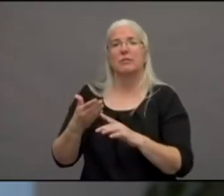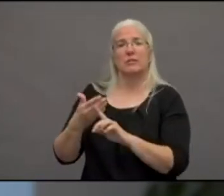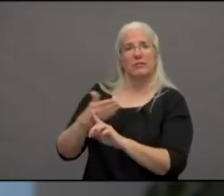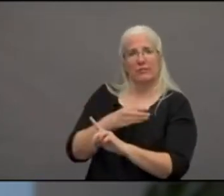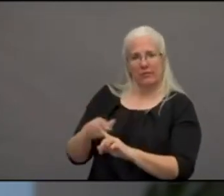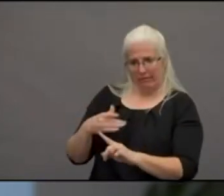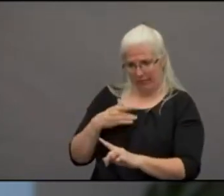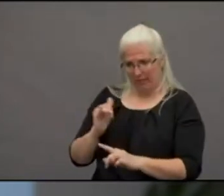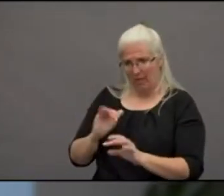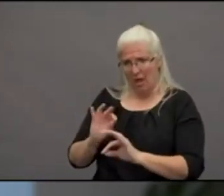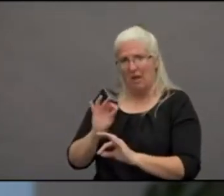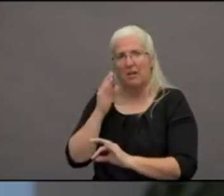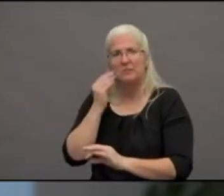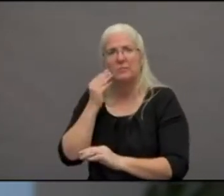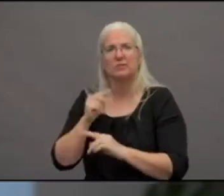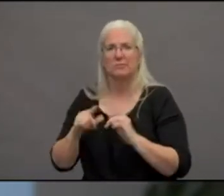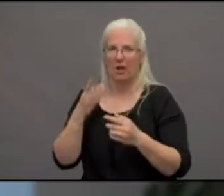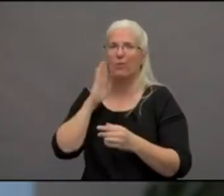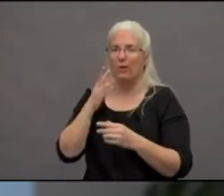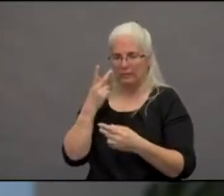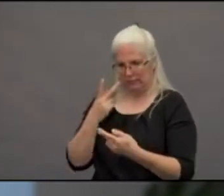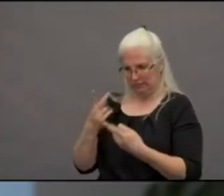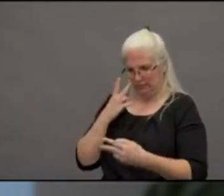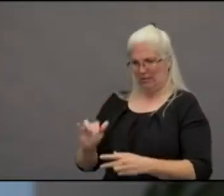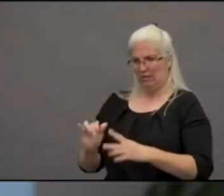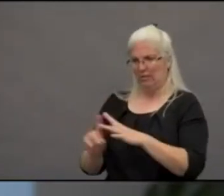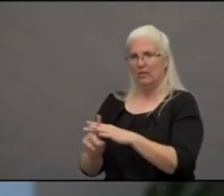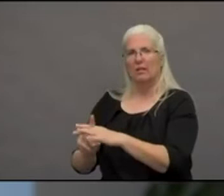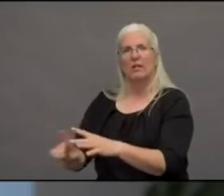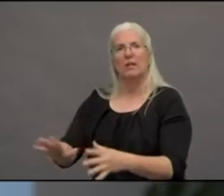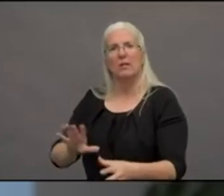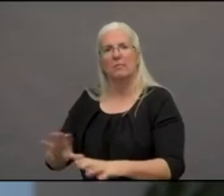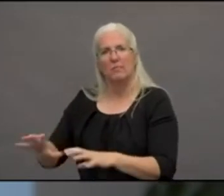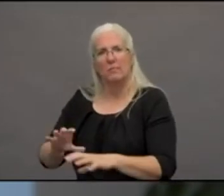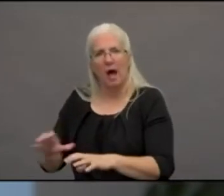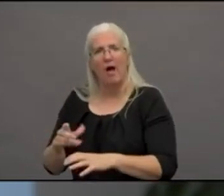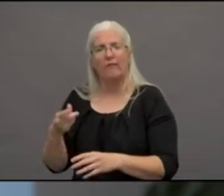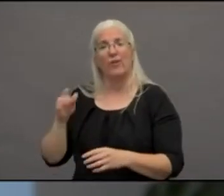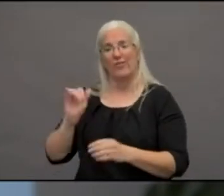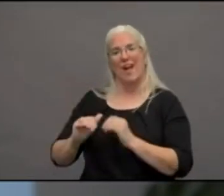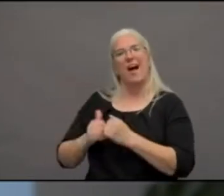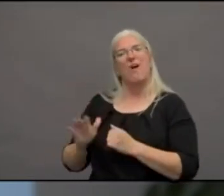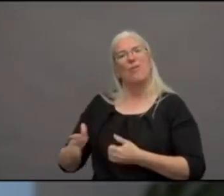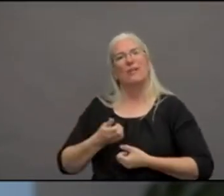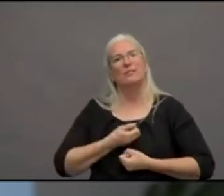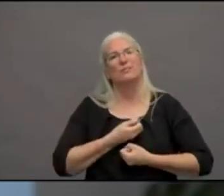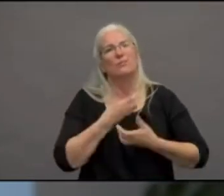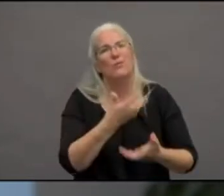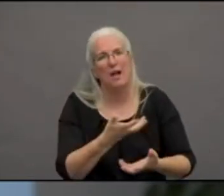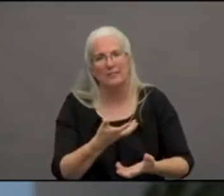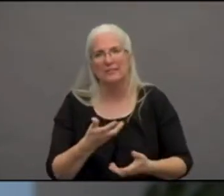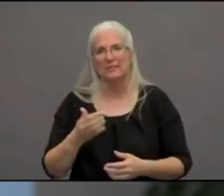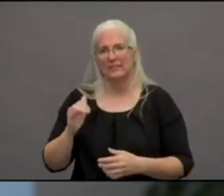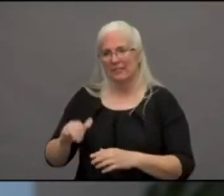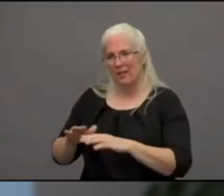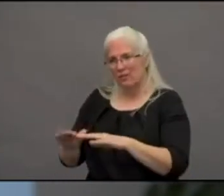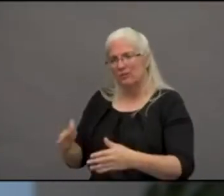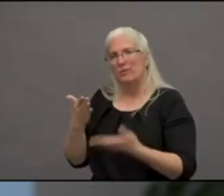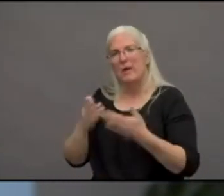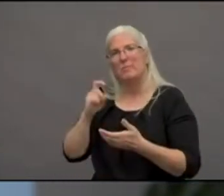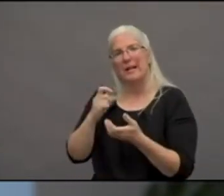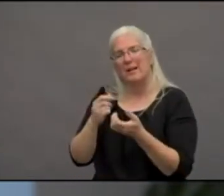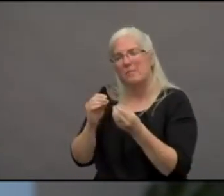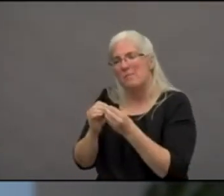is communication. And so children are able to tell us in some ways that they need extra support or that they are feeling